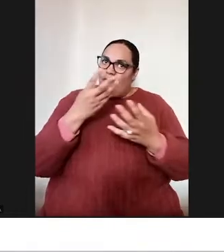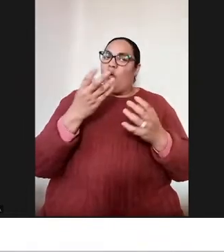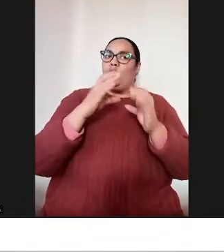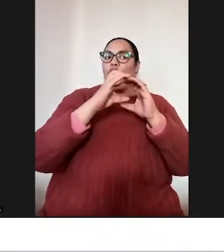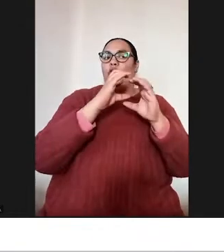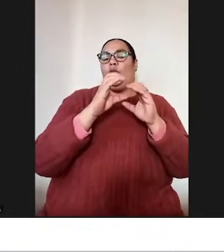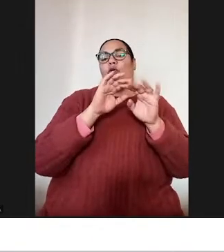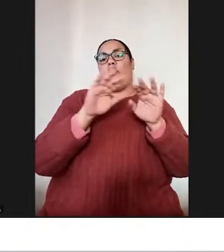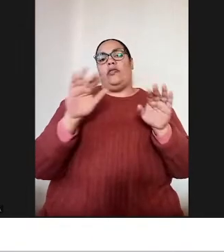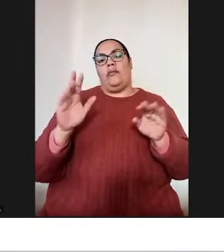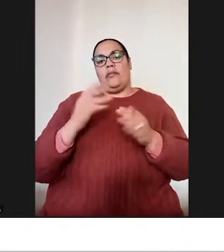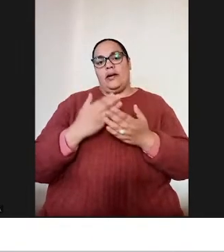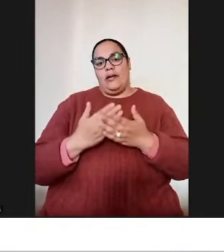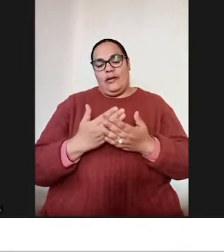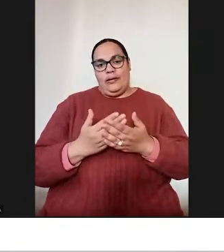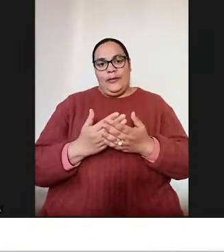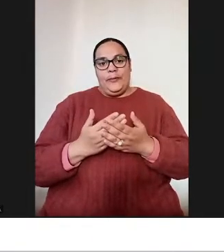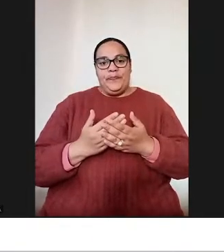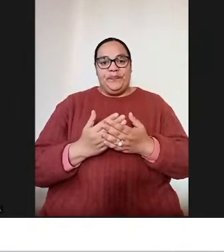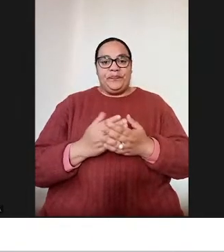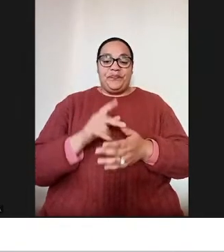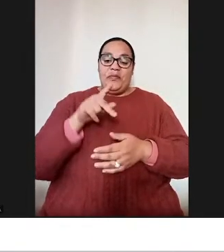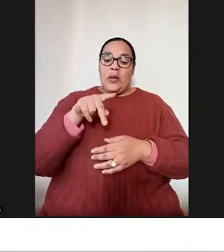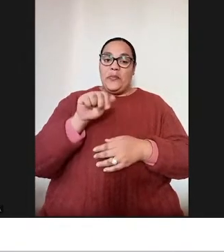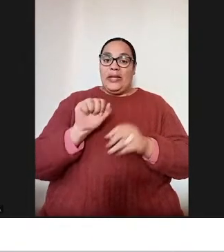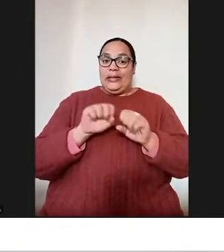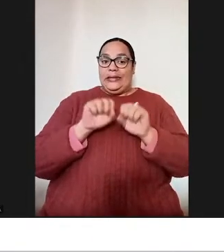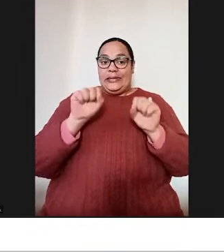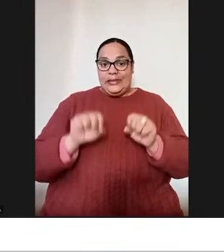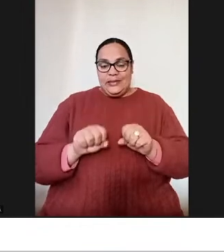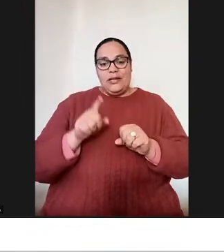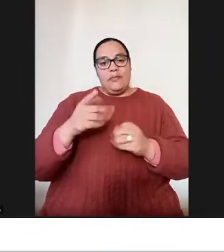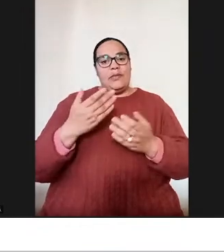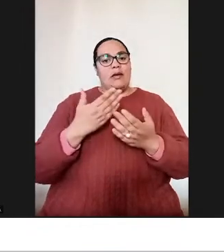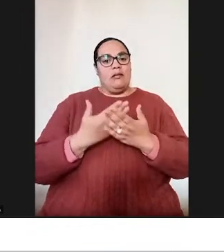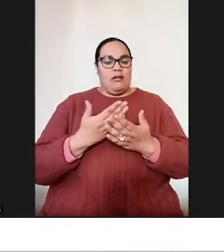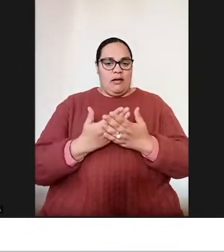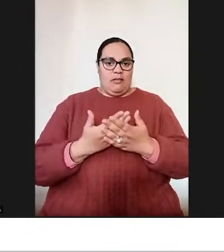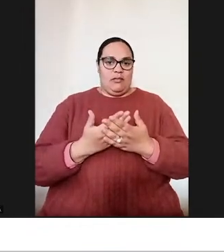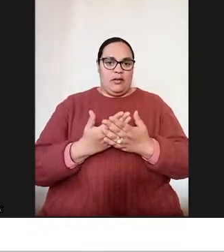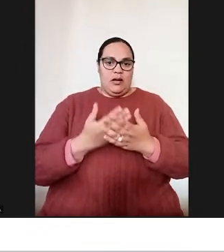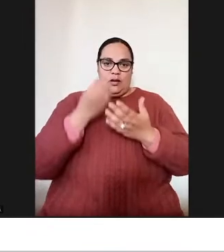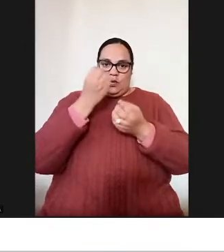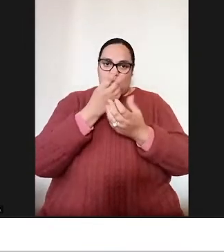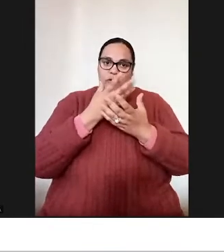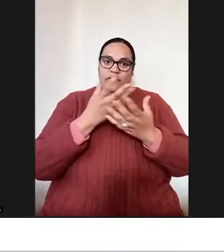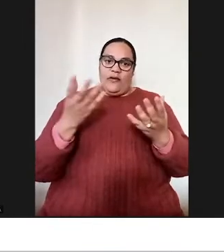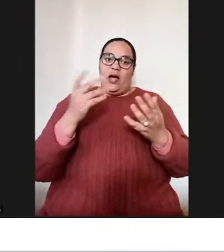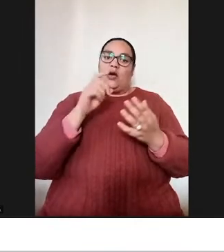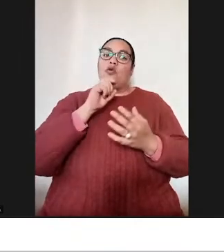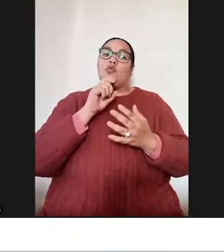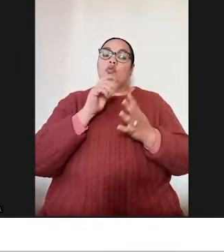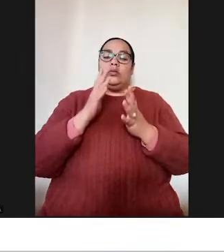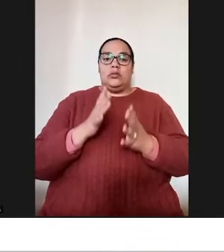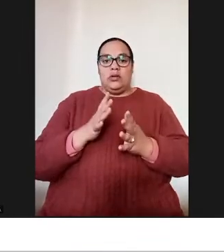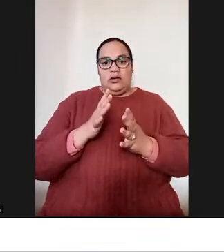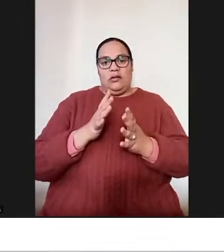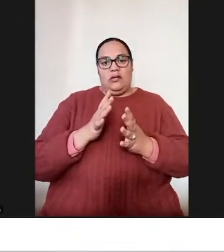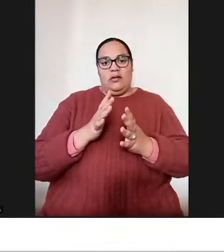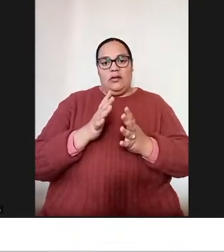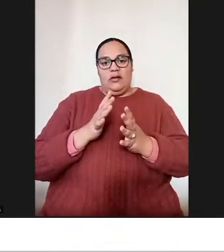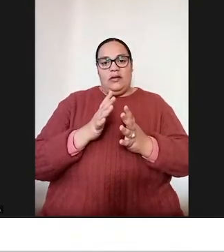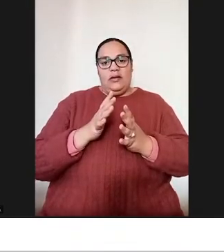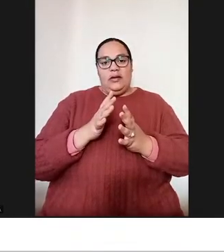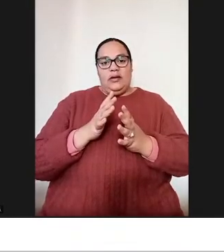communicate. The PA system is able to notify the users